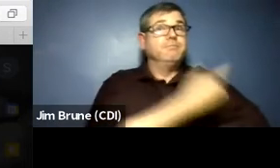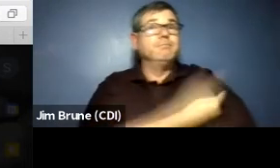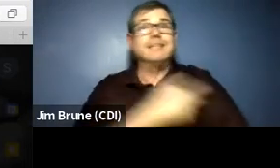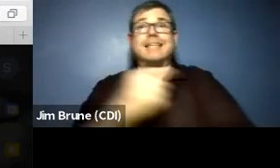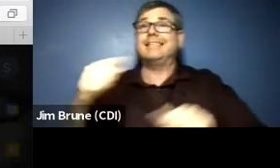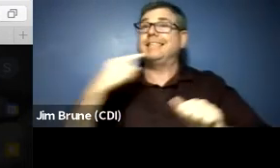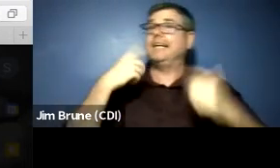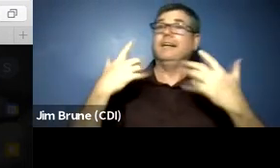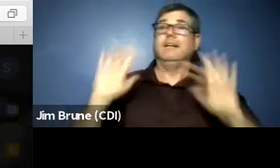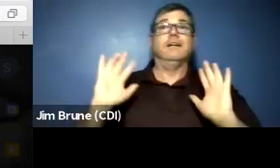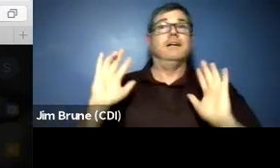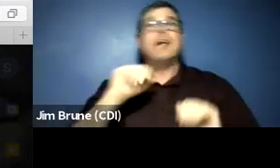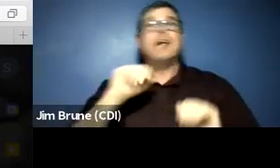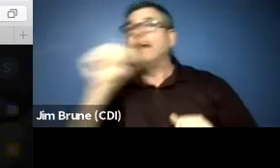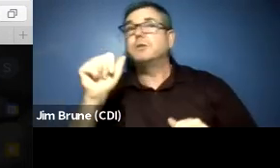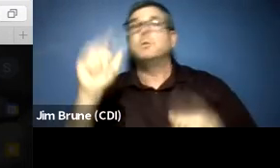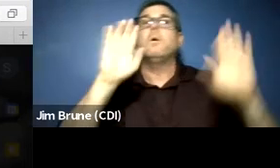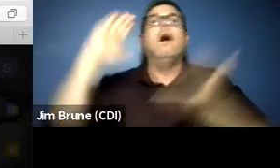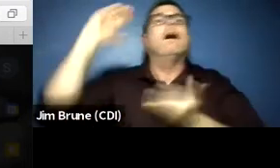much together when we're together.